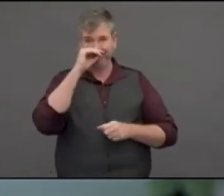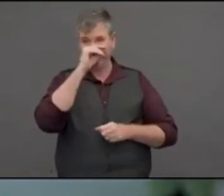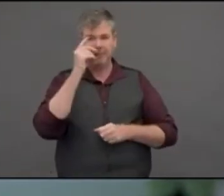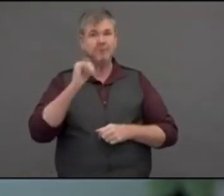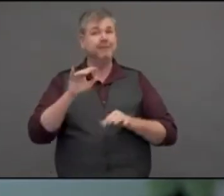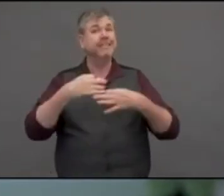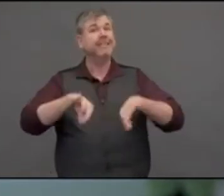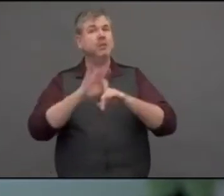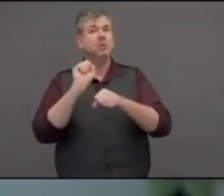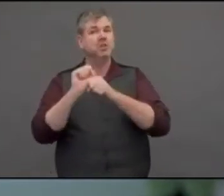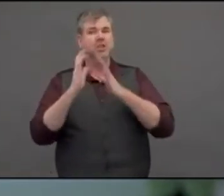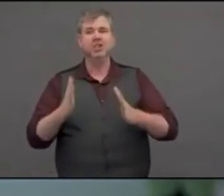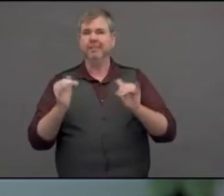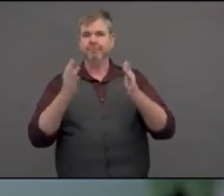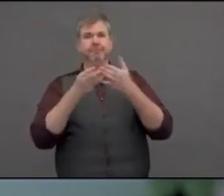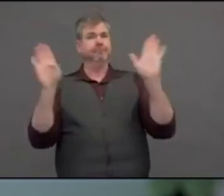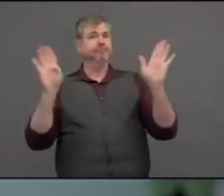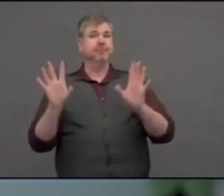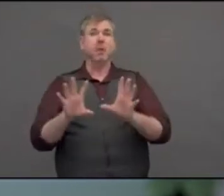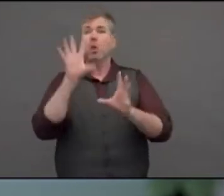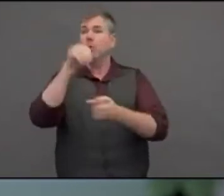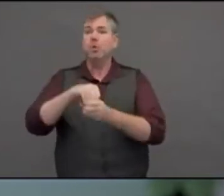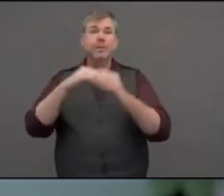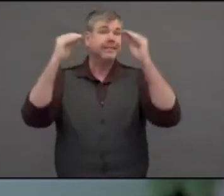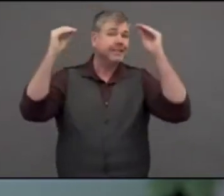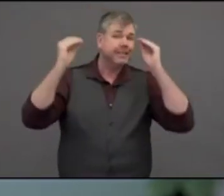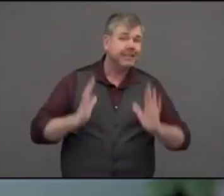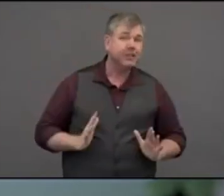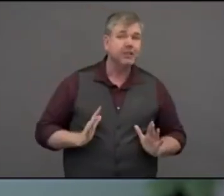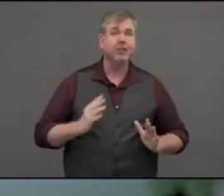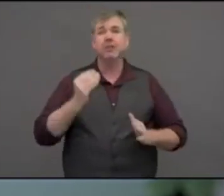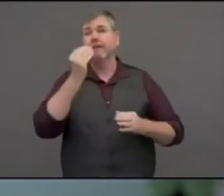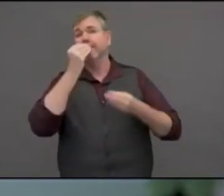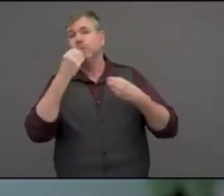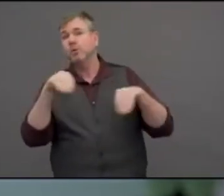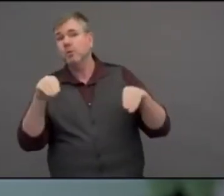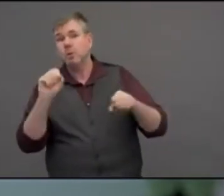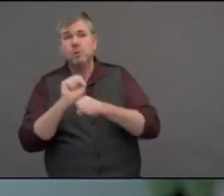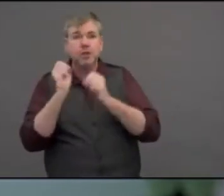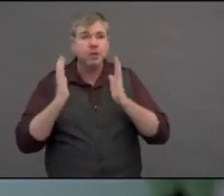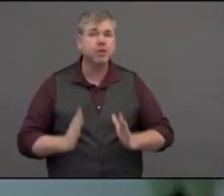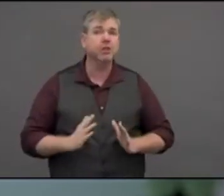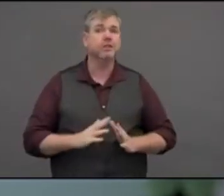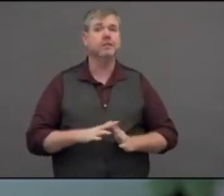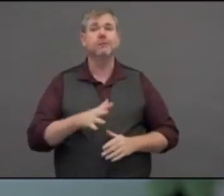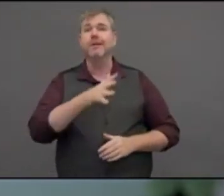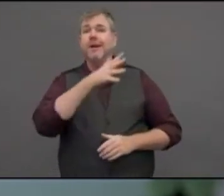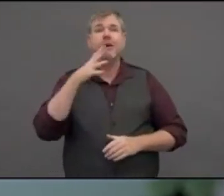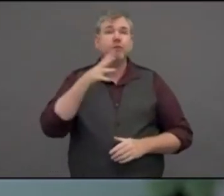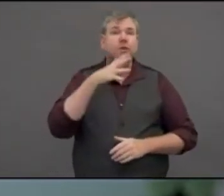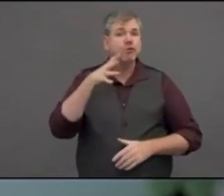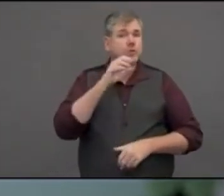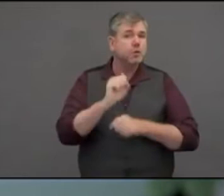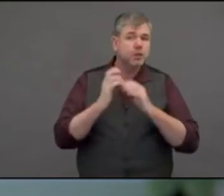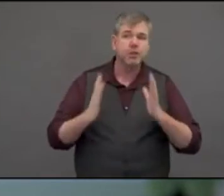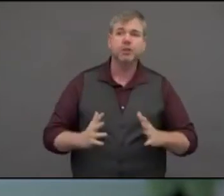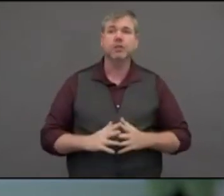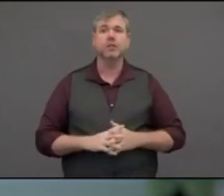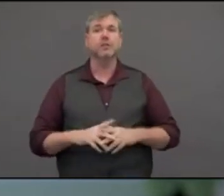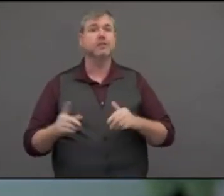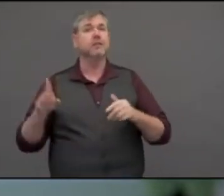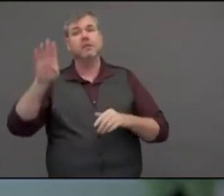broad. It includes teachers, grocery store clerks, agricultural workers, obviously first responders and healthcare